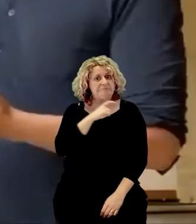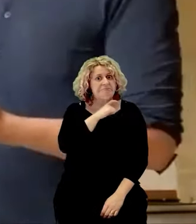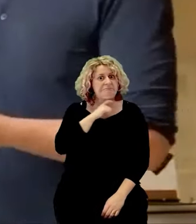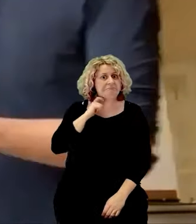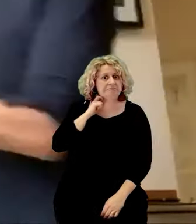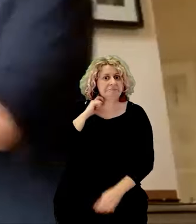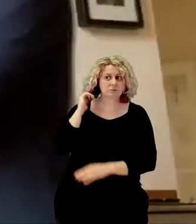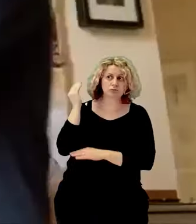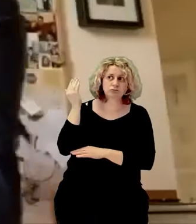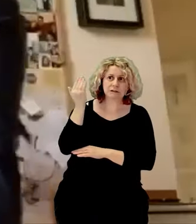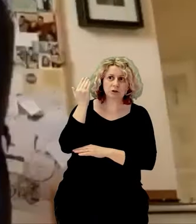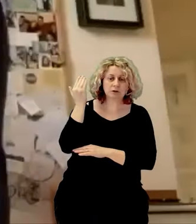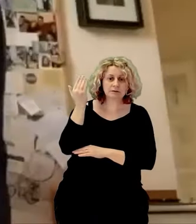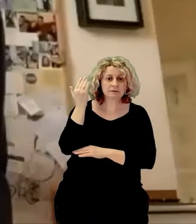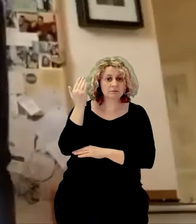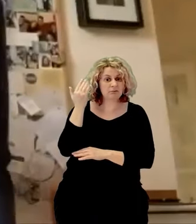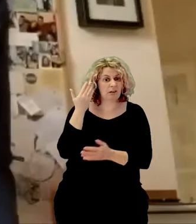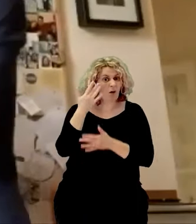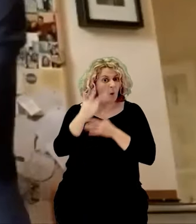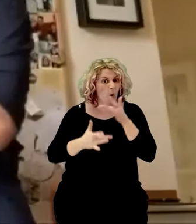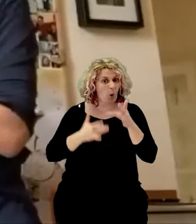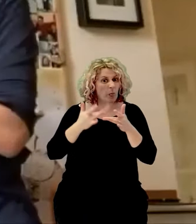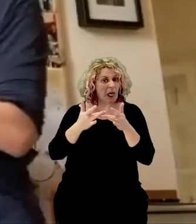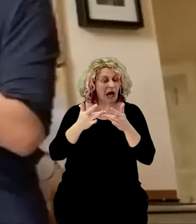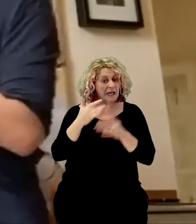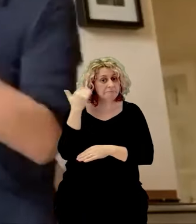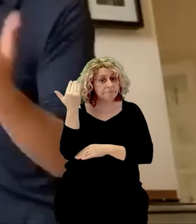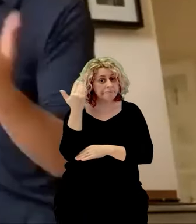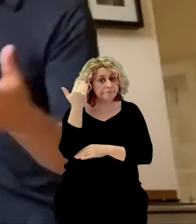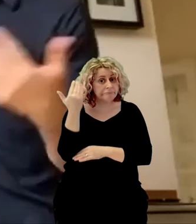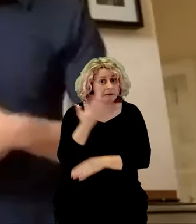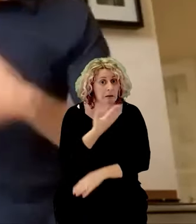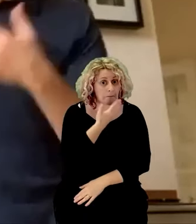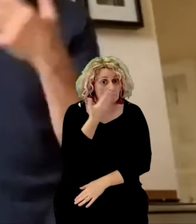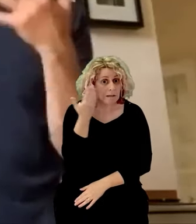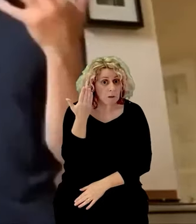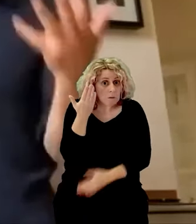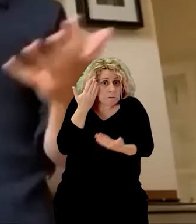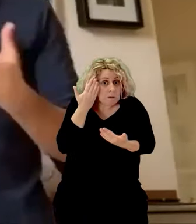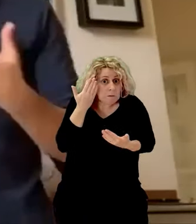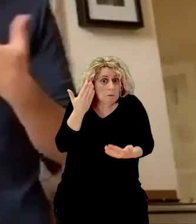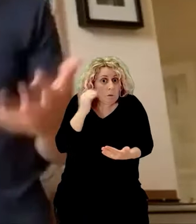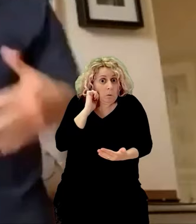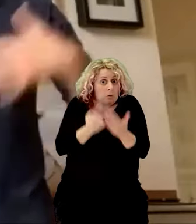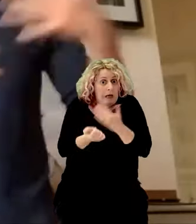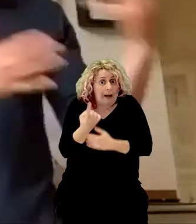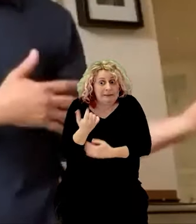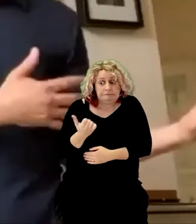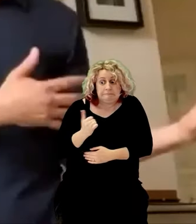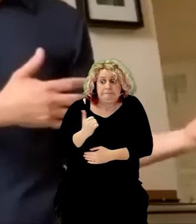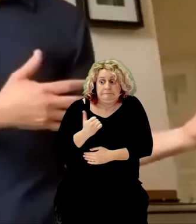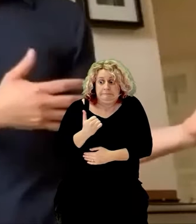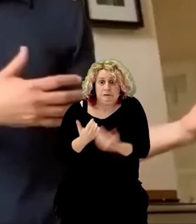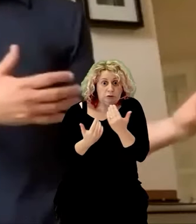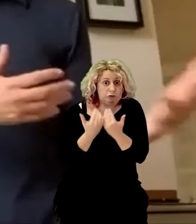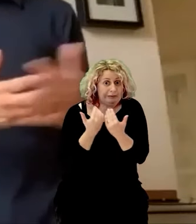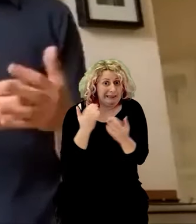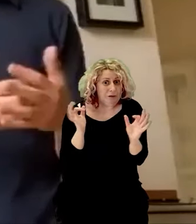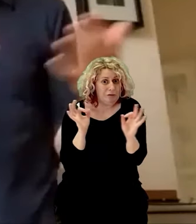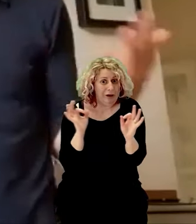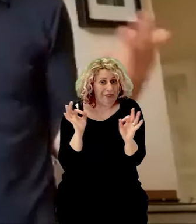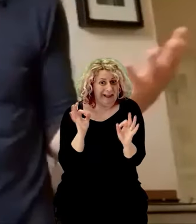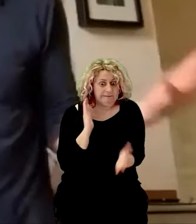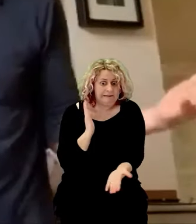preaching online with no notice, no training, and no choice.